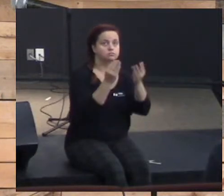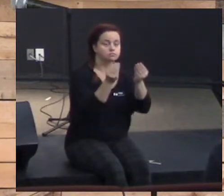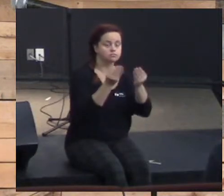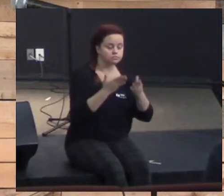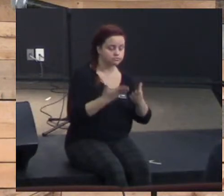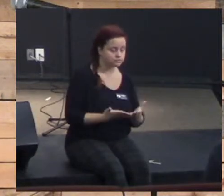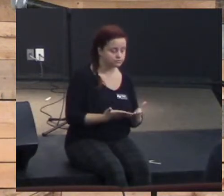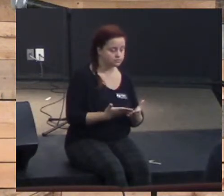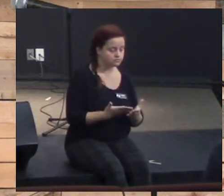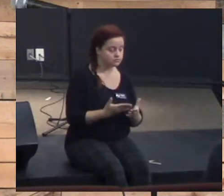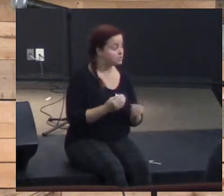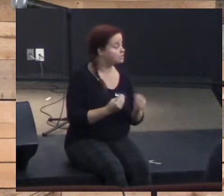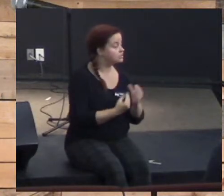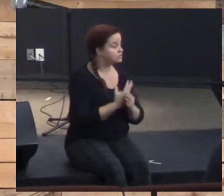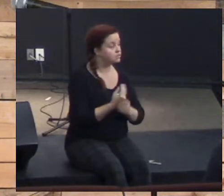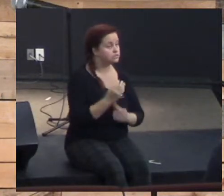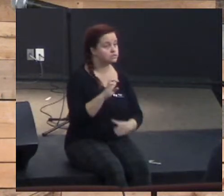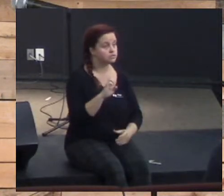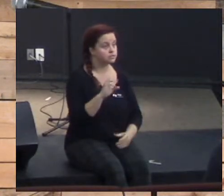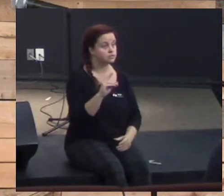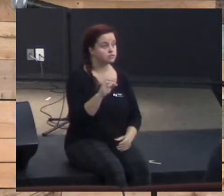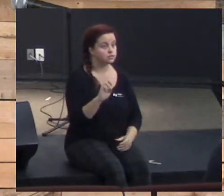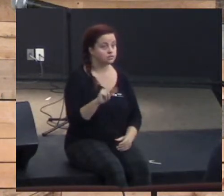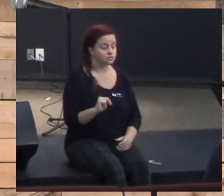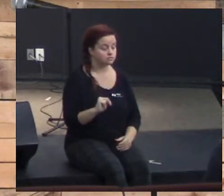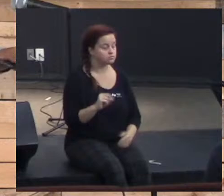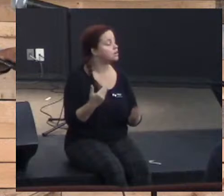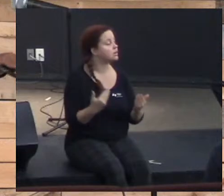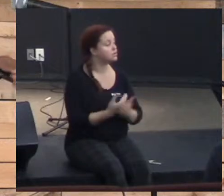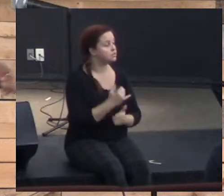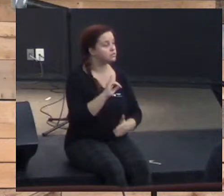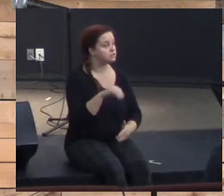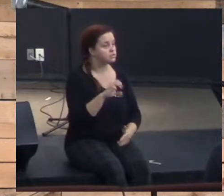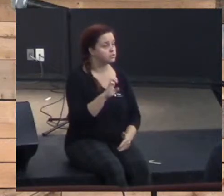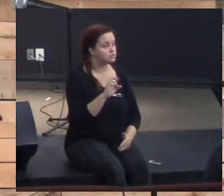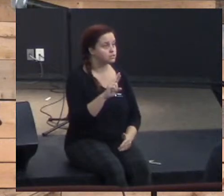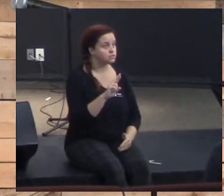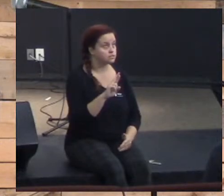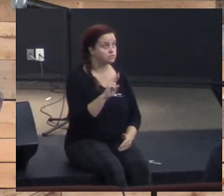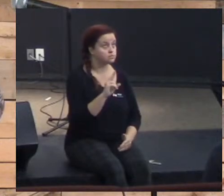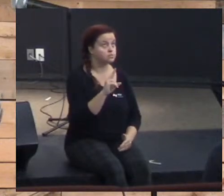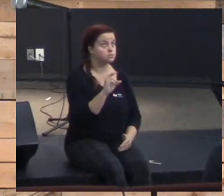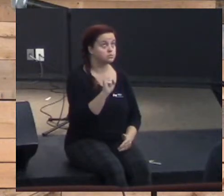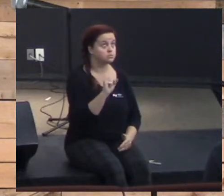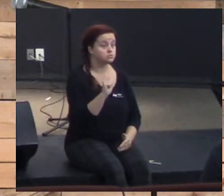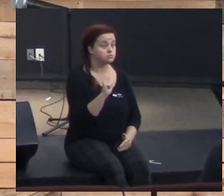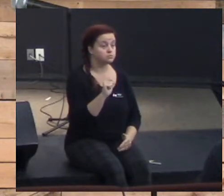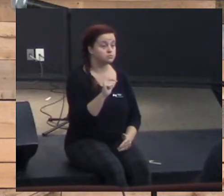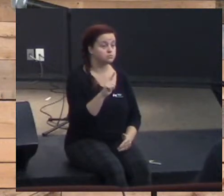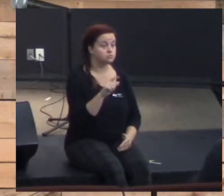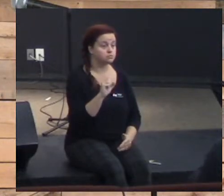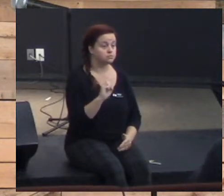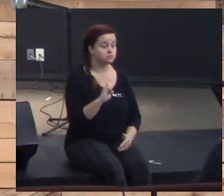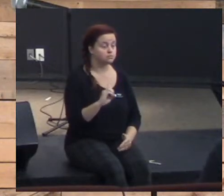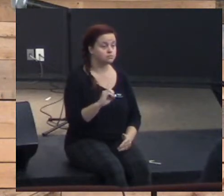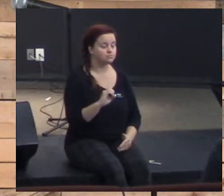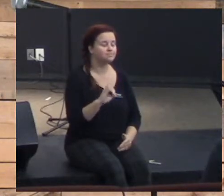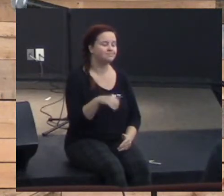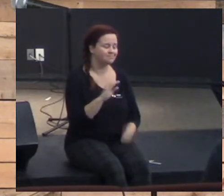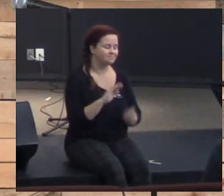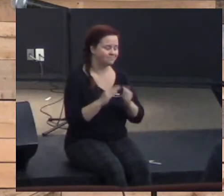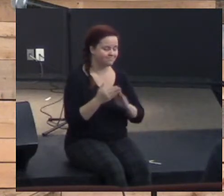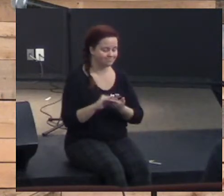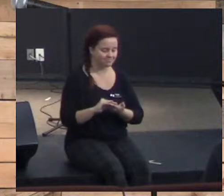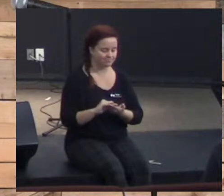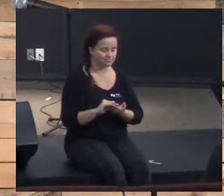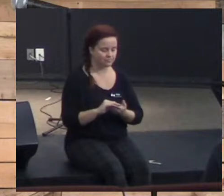The Garden of Eden and the New Jerusalem, no human partners. The others had human partners in them. So